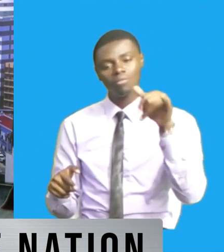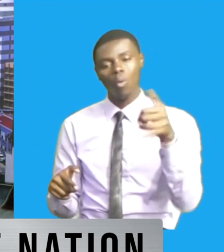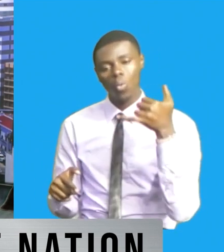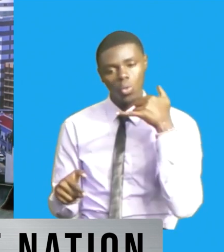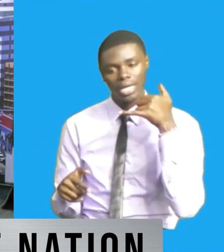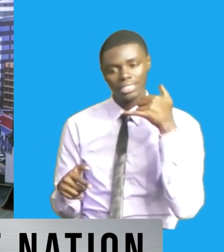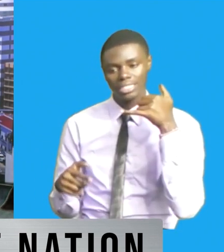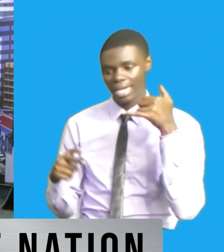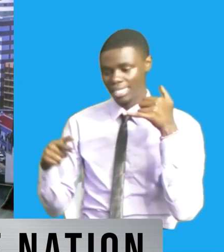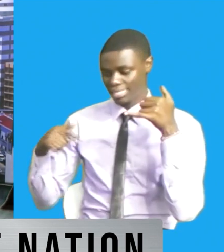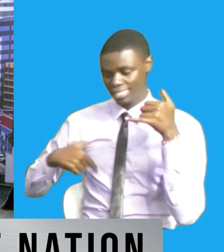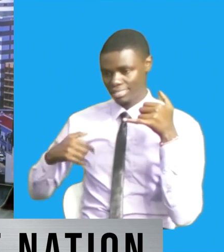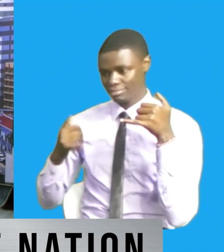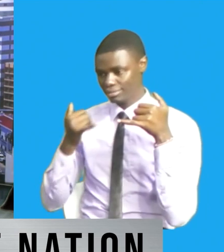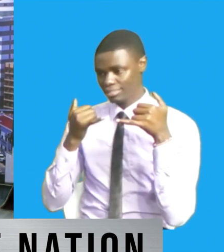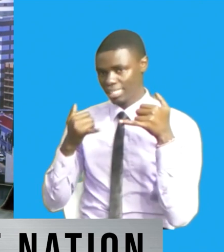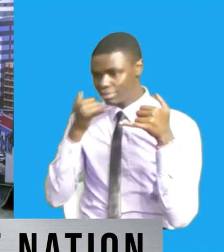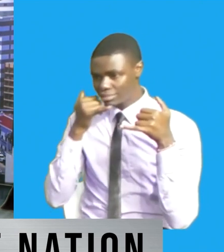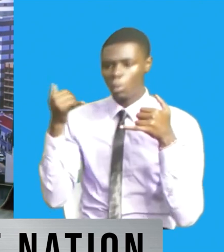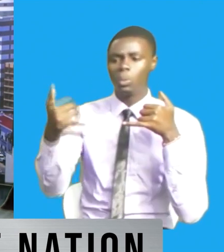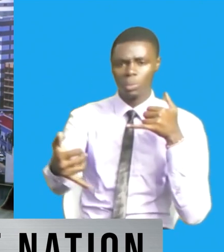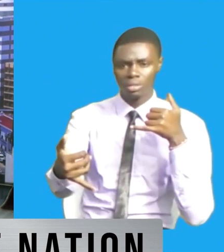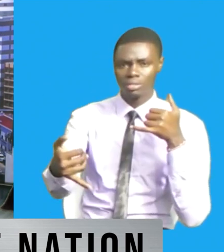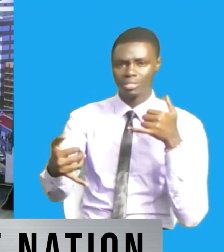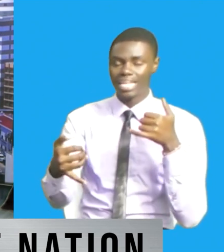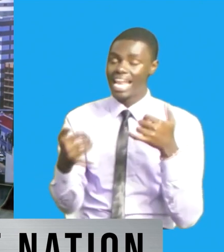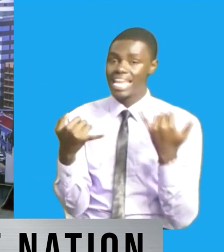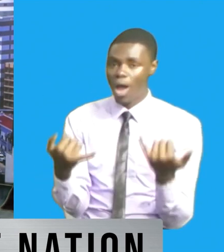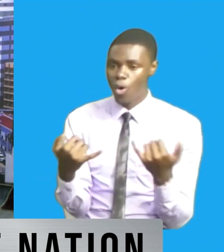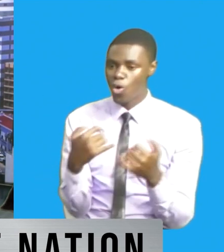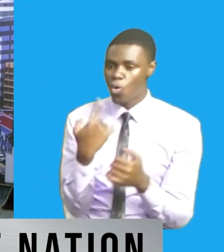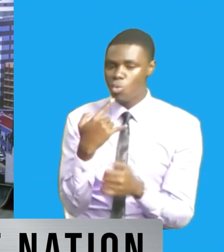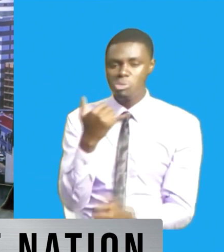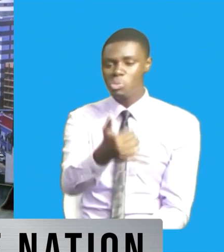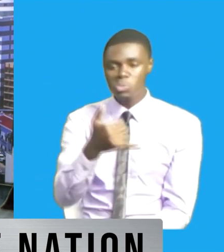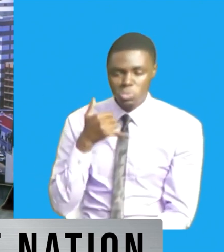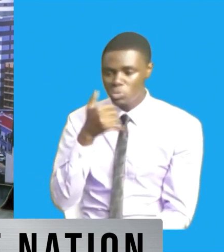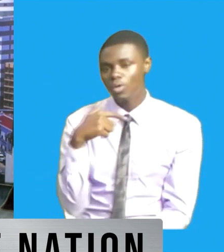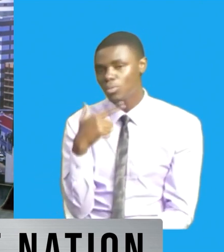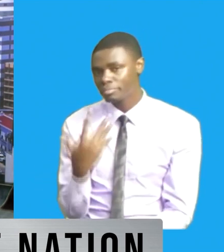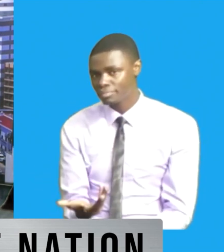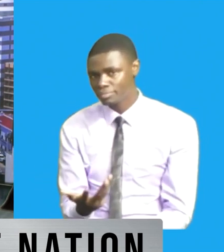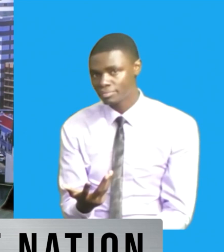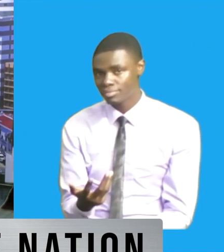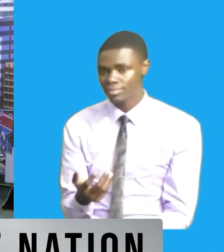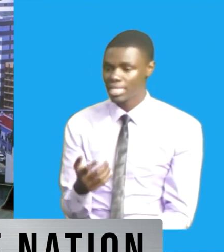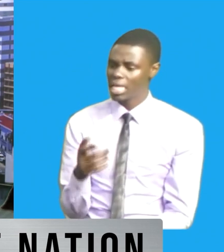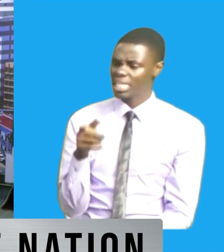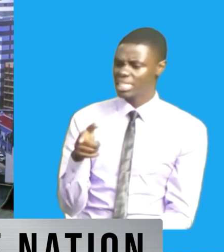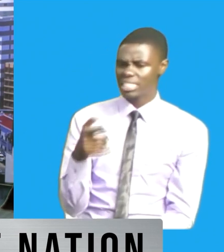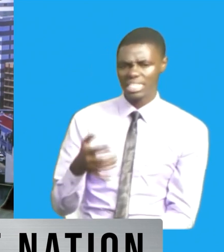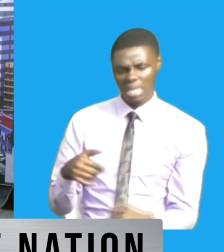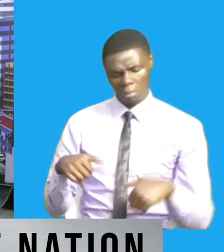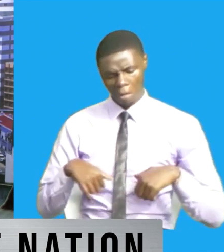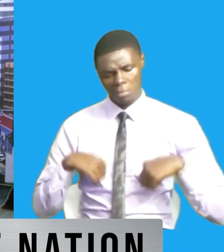know. So it's like who called who? Already we are there. Jona, unajua ikifika mahali ni ego trip